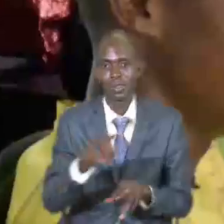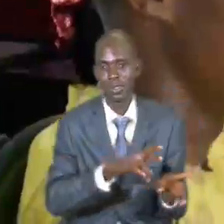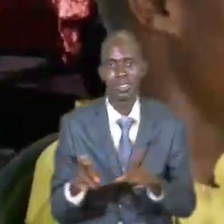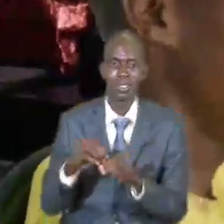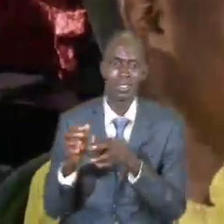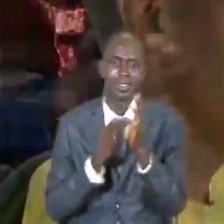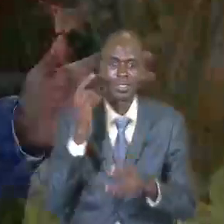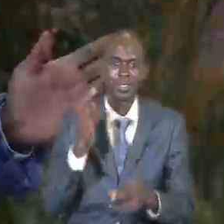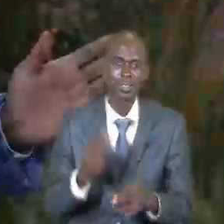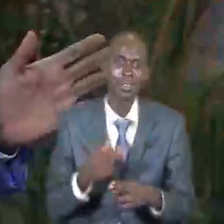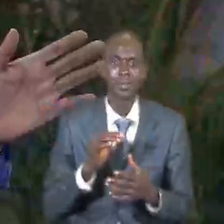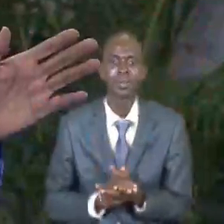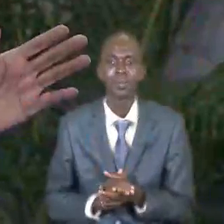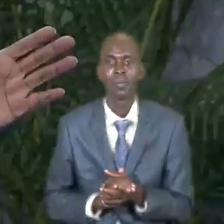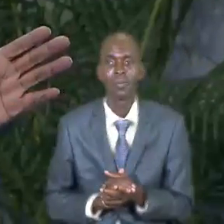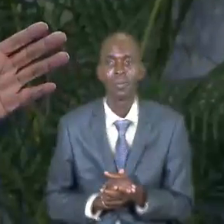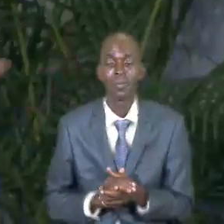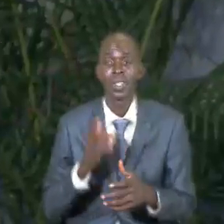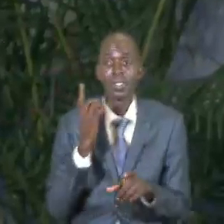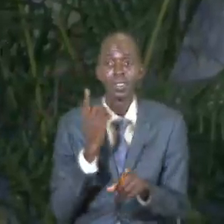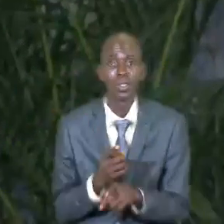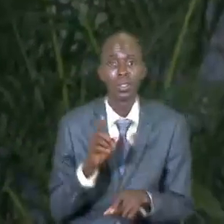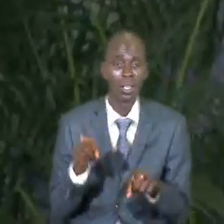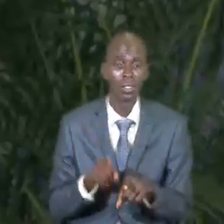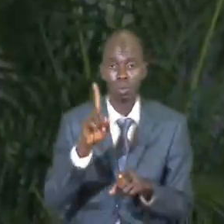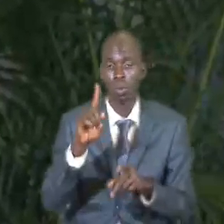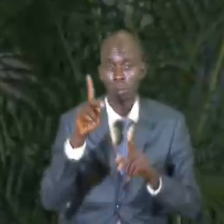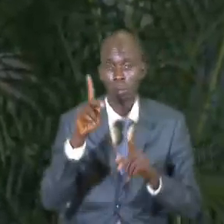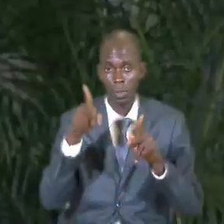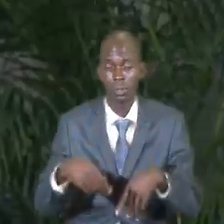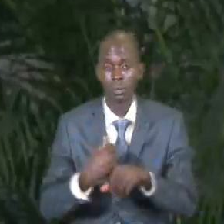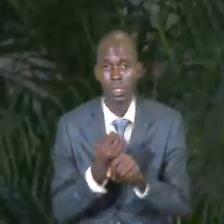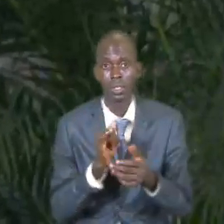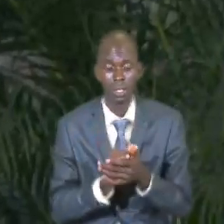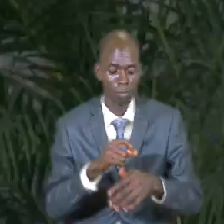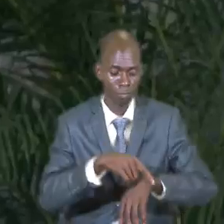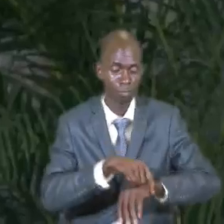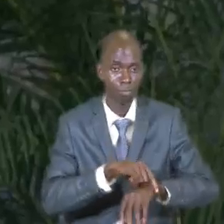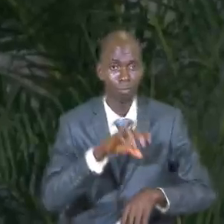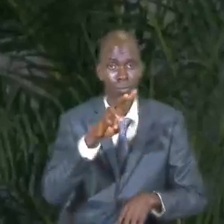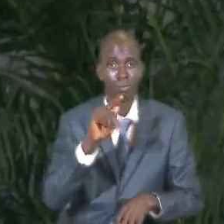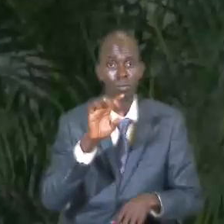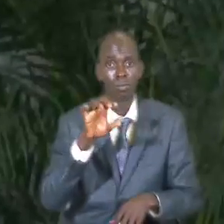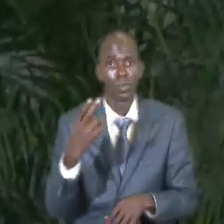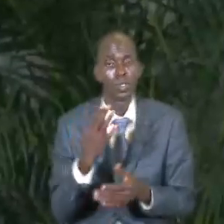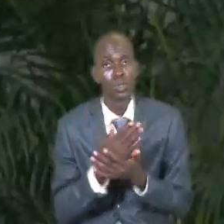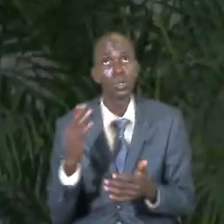Just like somebody made that watch, someone high up there made you. And he's looking at